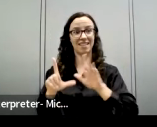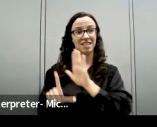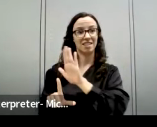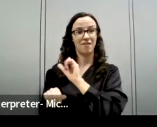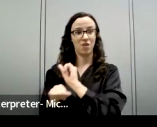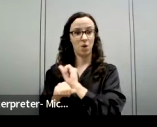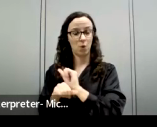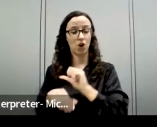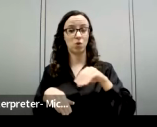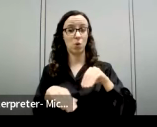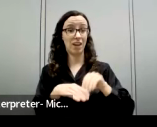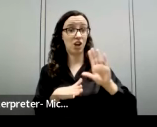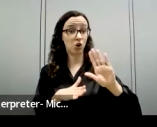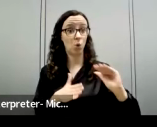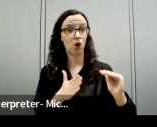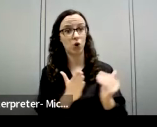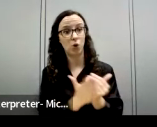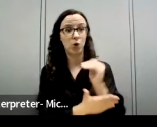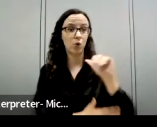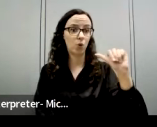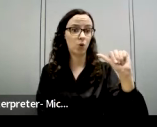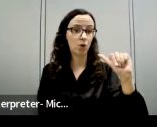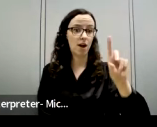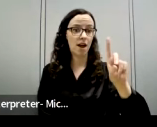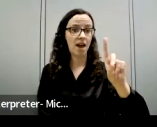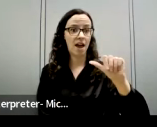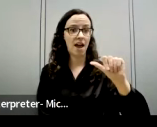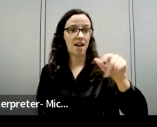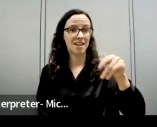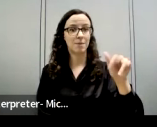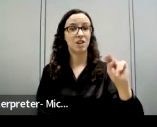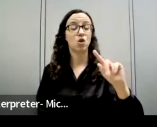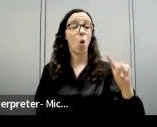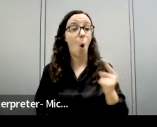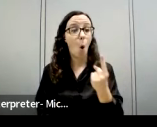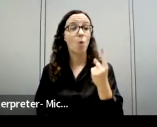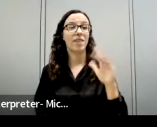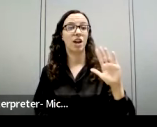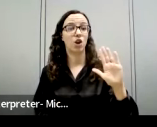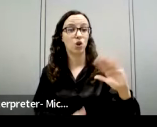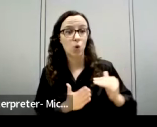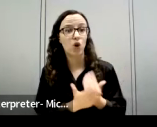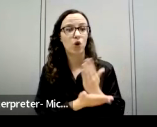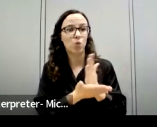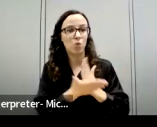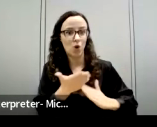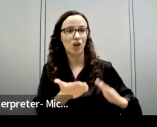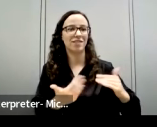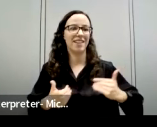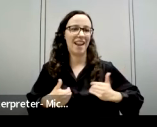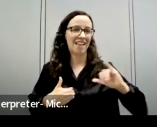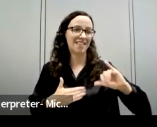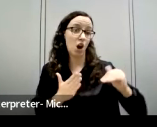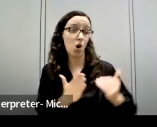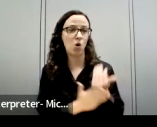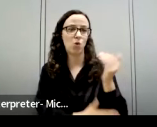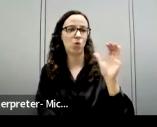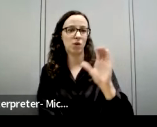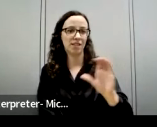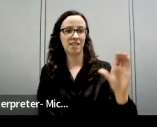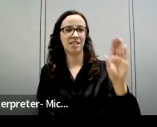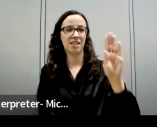your adaptation that you're creating, only the new elements you are adding would carry this new CC by